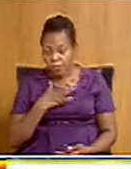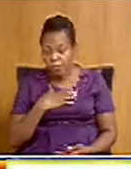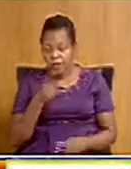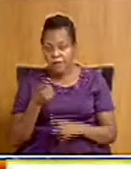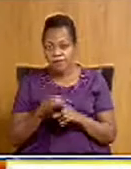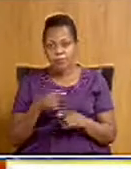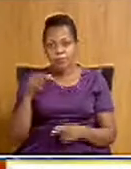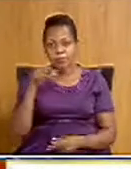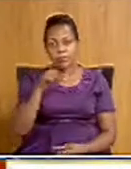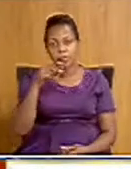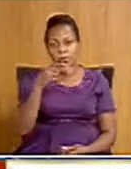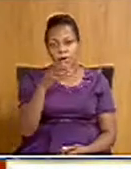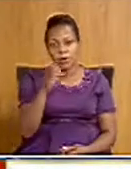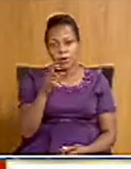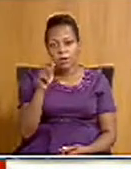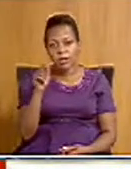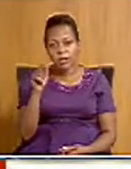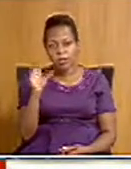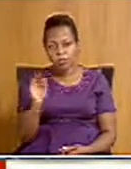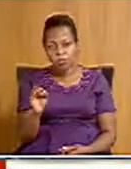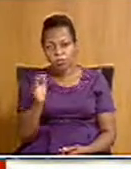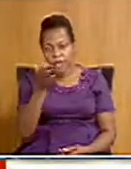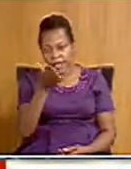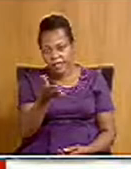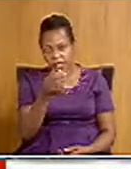abo mu ghetto gye muli